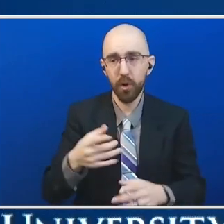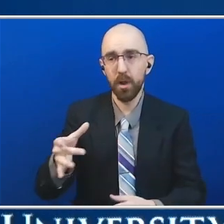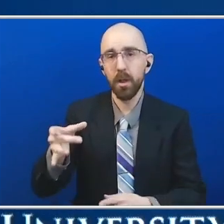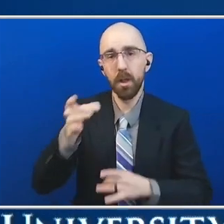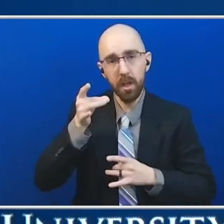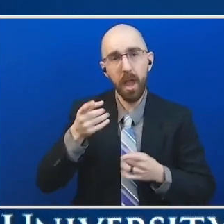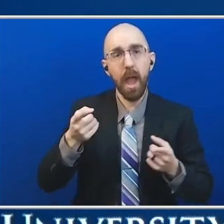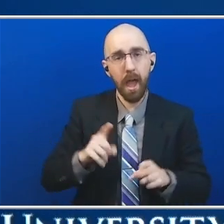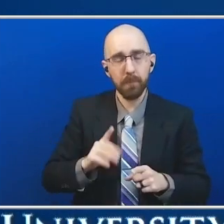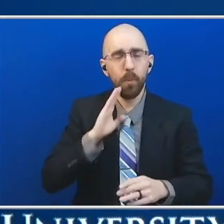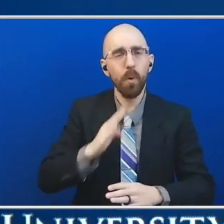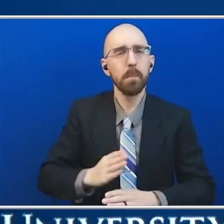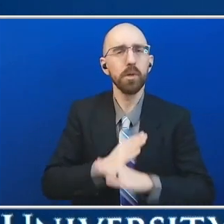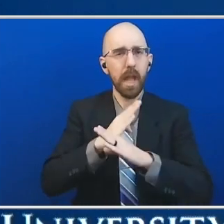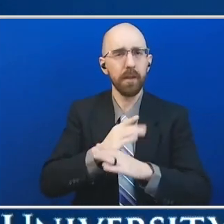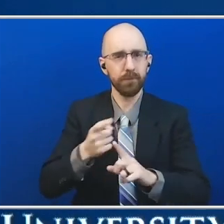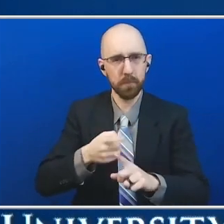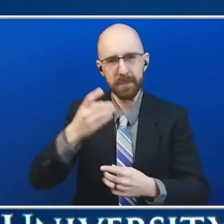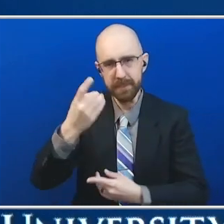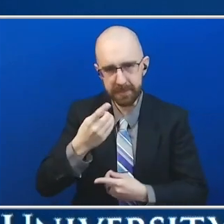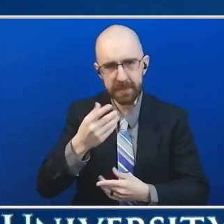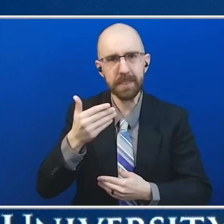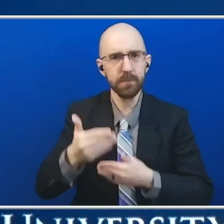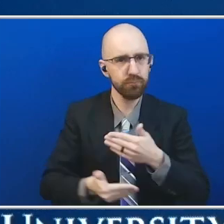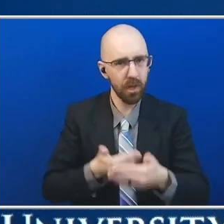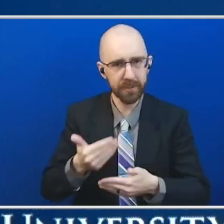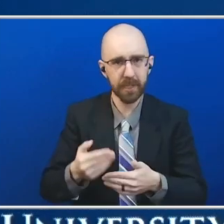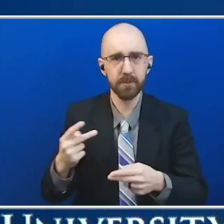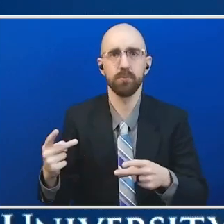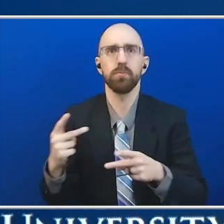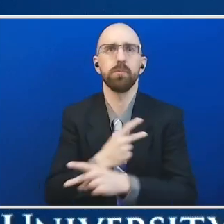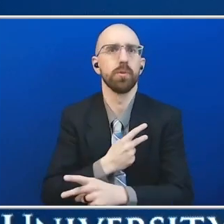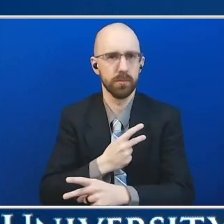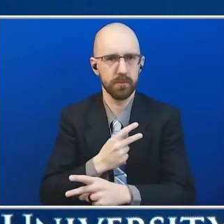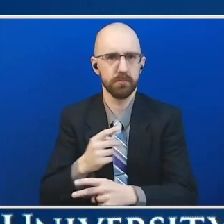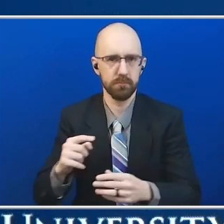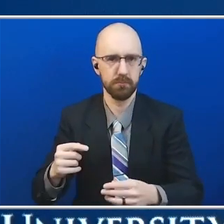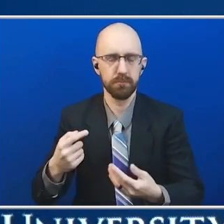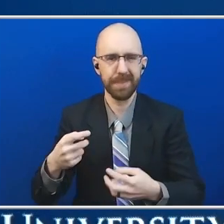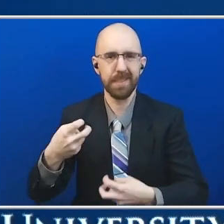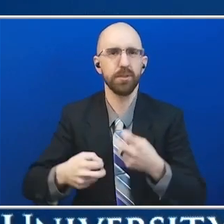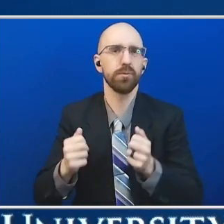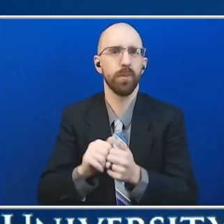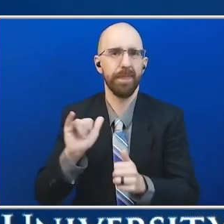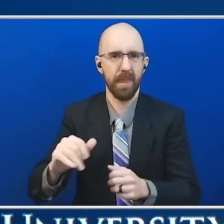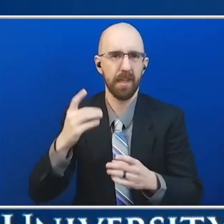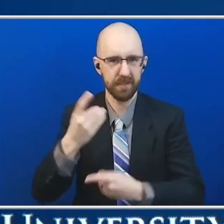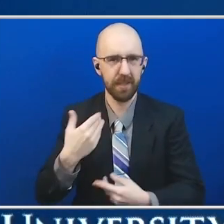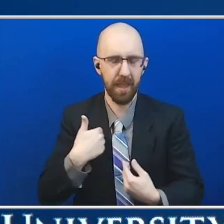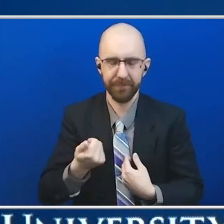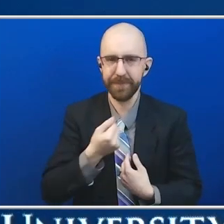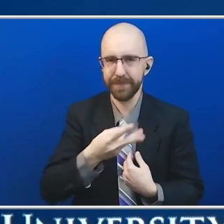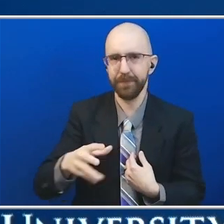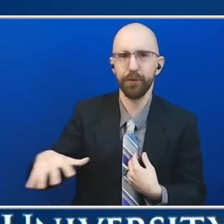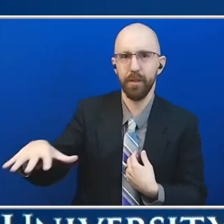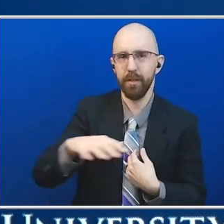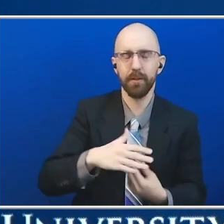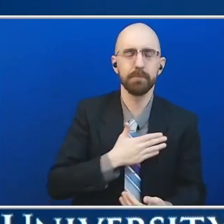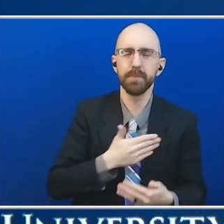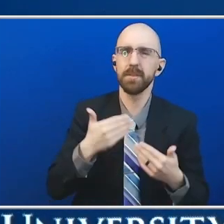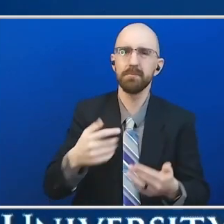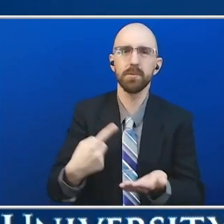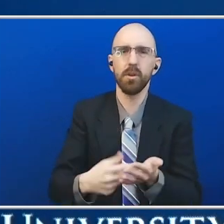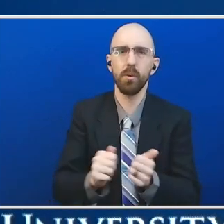from the disease process, and especially those most severe complications. We know we have a number of them out there. Just please talk with your medical providers or your